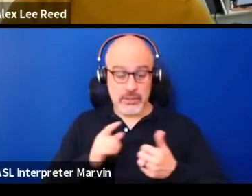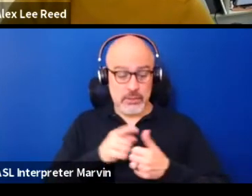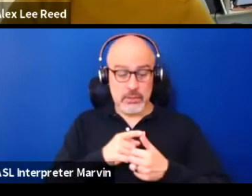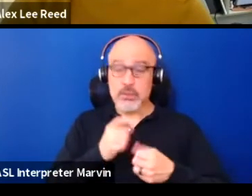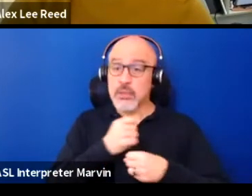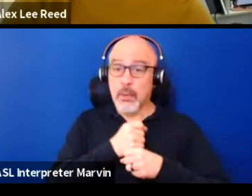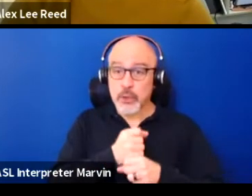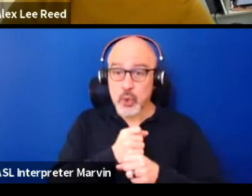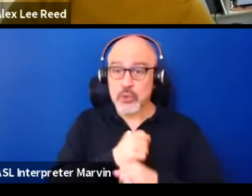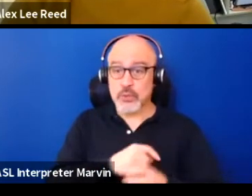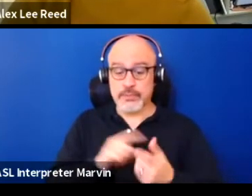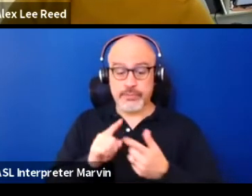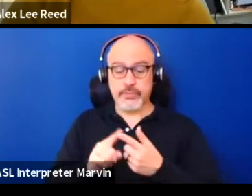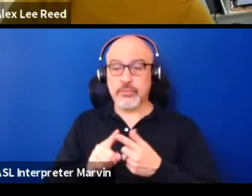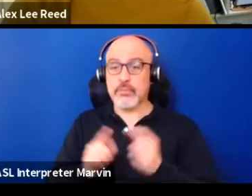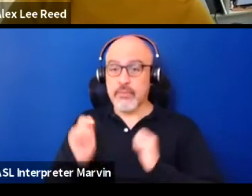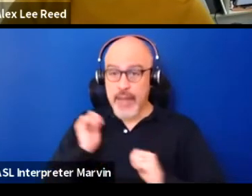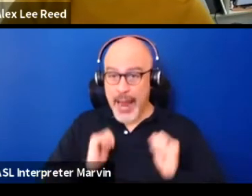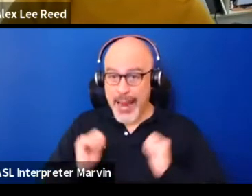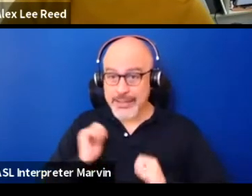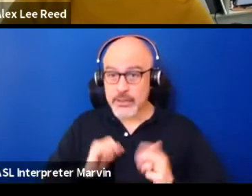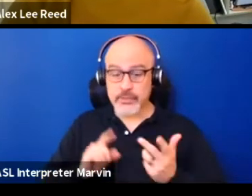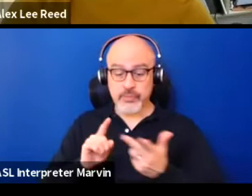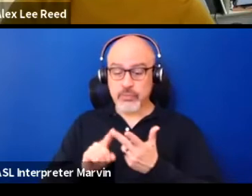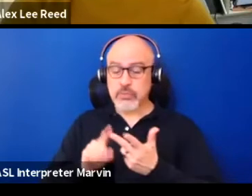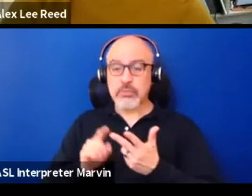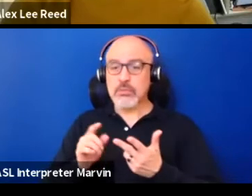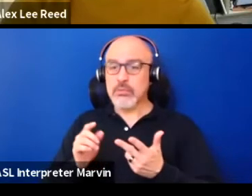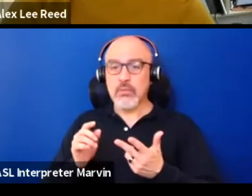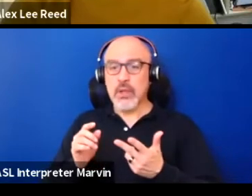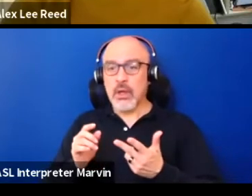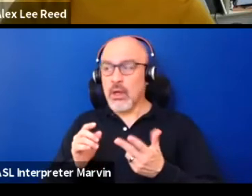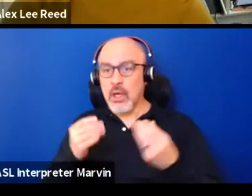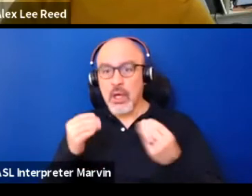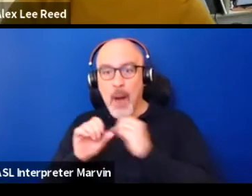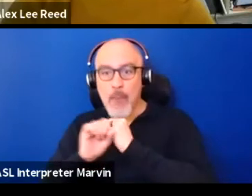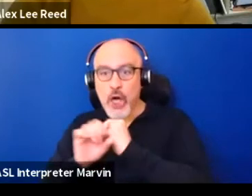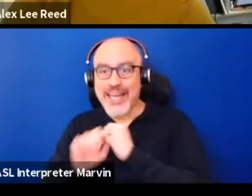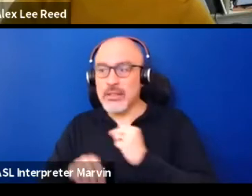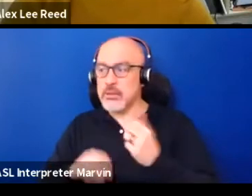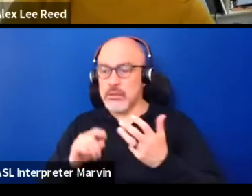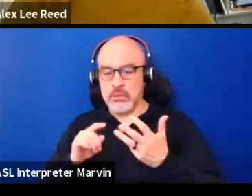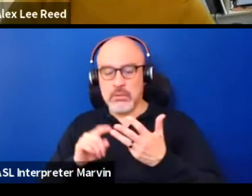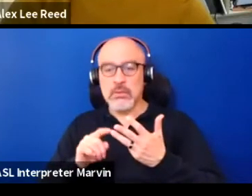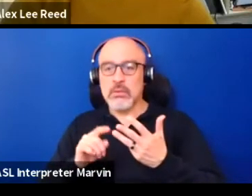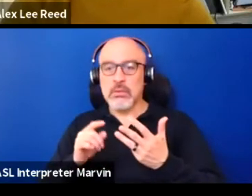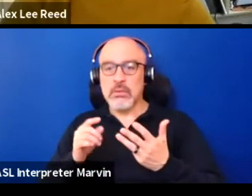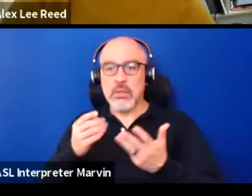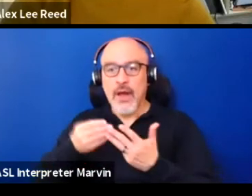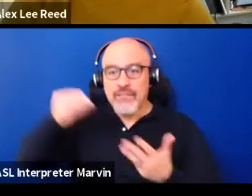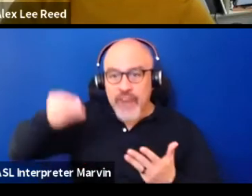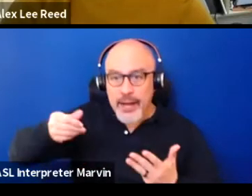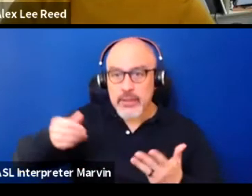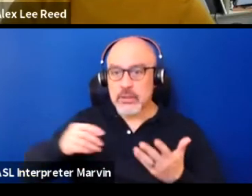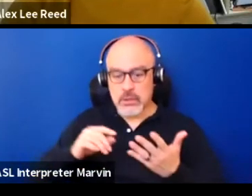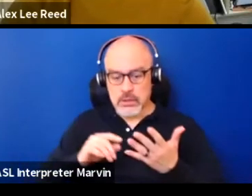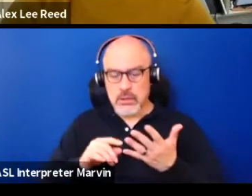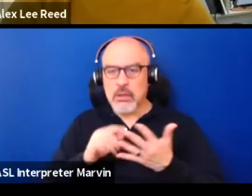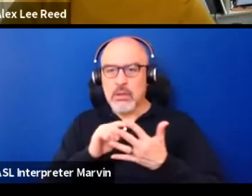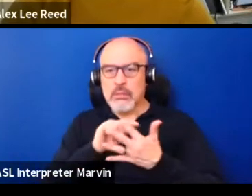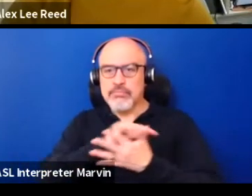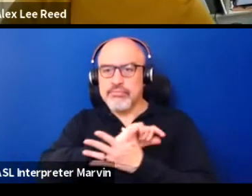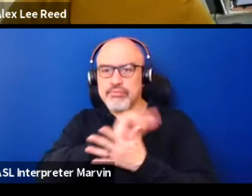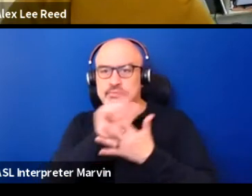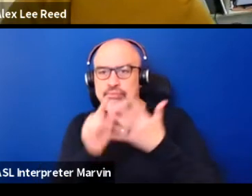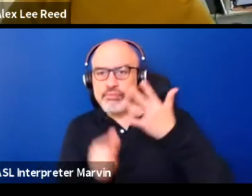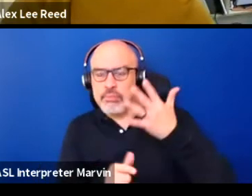produce. We have to know how to act. We have to know how to market. We have to know how to fund. We have to know all those pieces